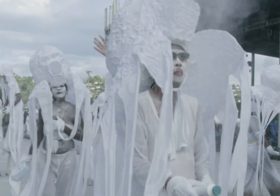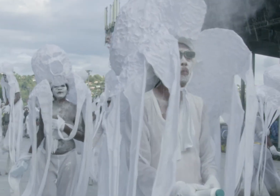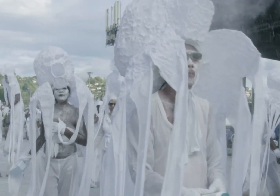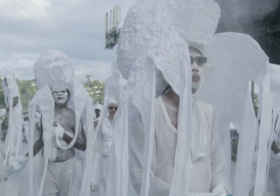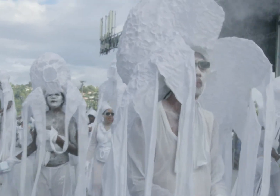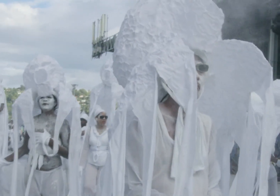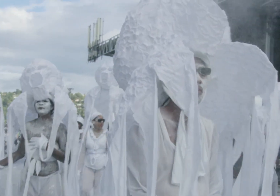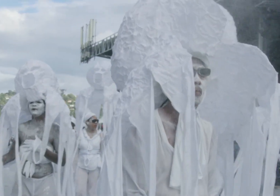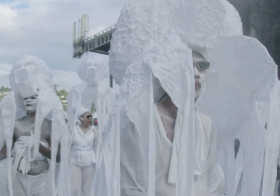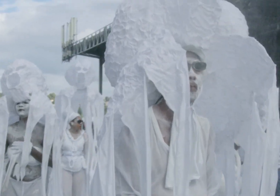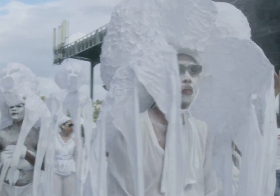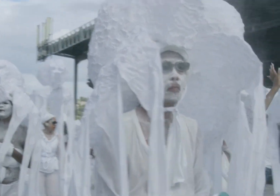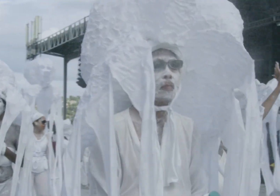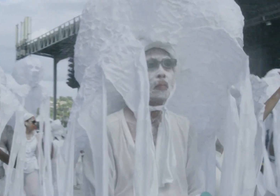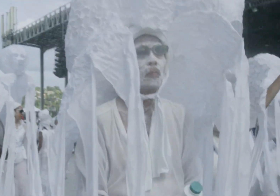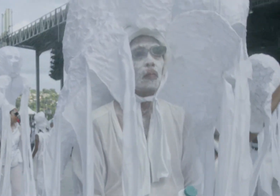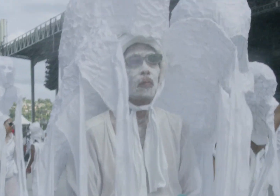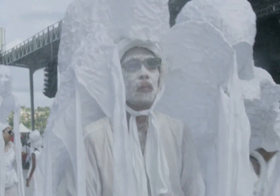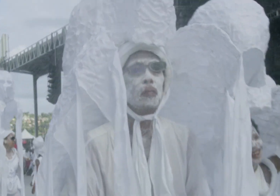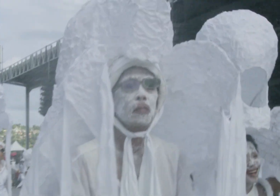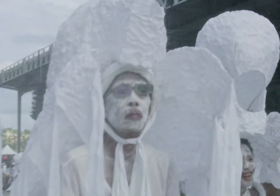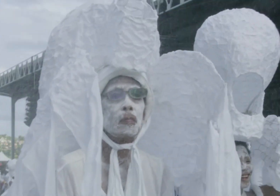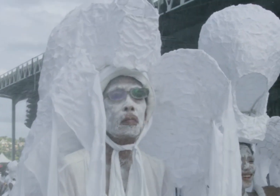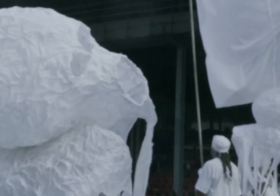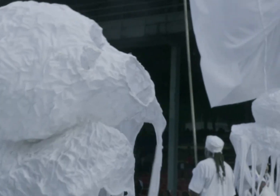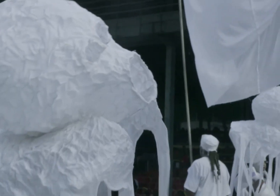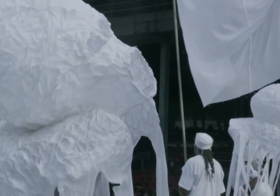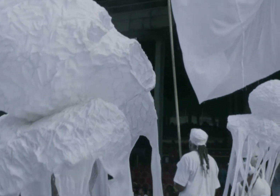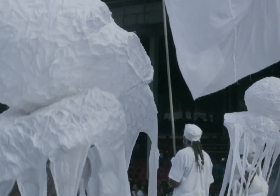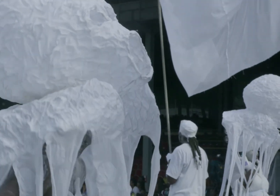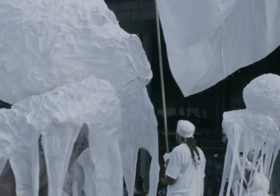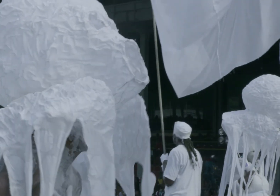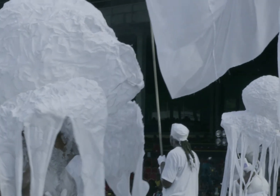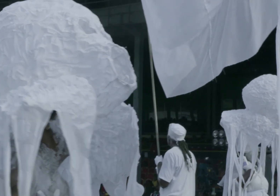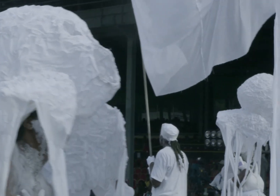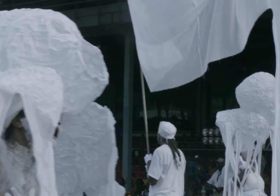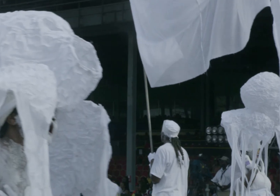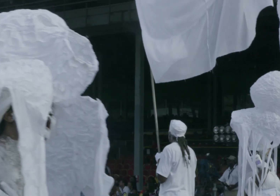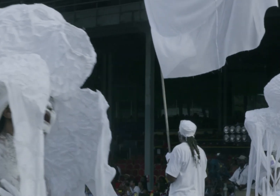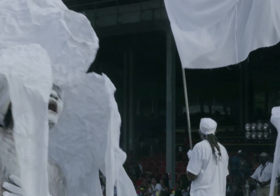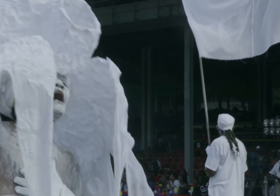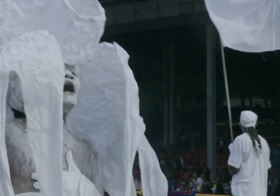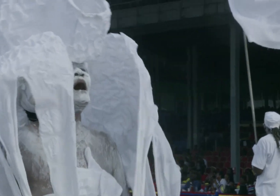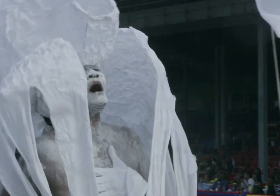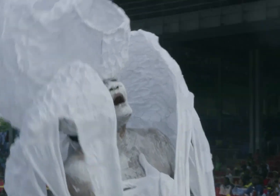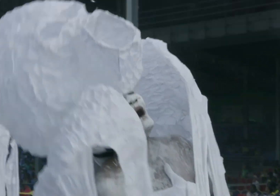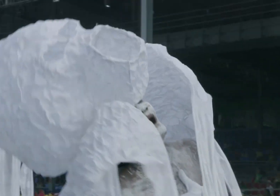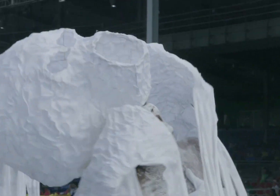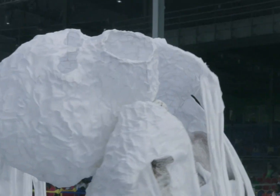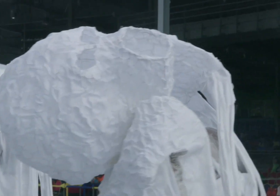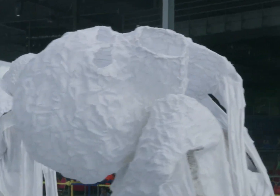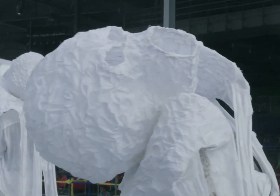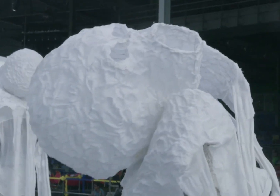and parades along the street so that we might see what we are going to become.